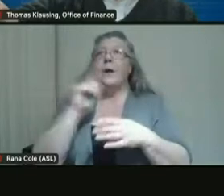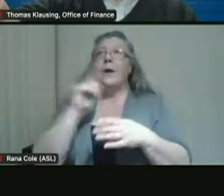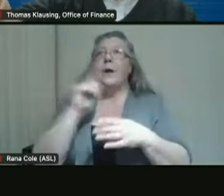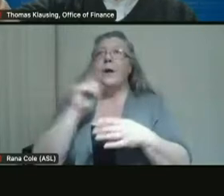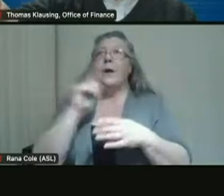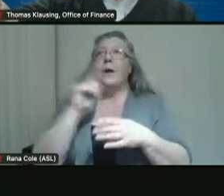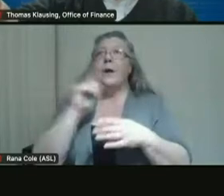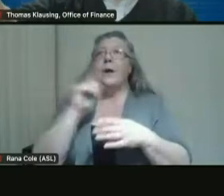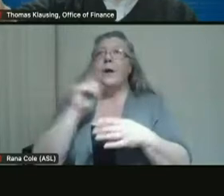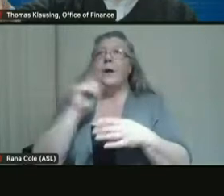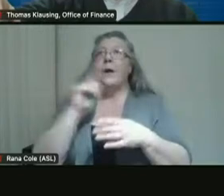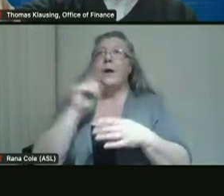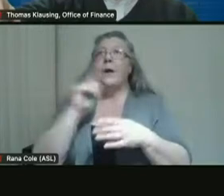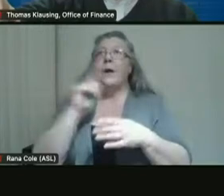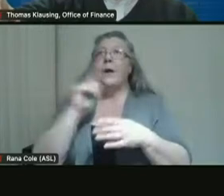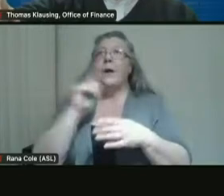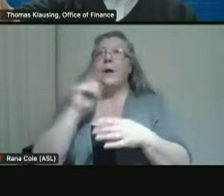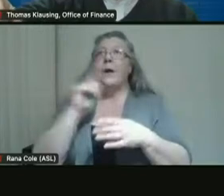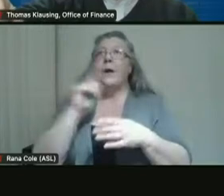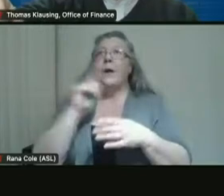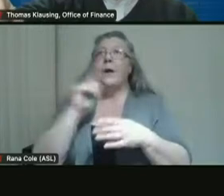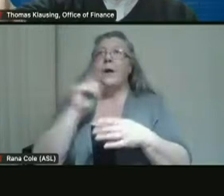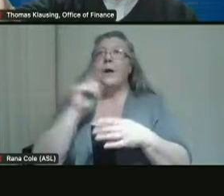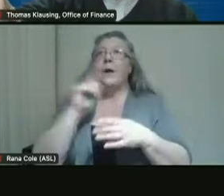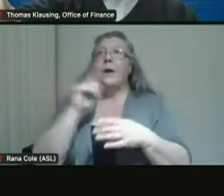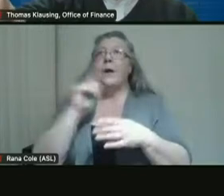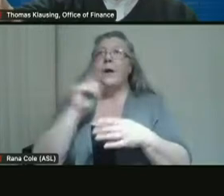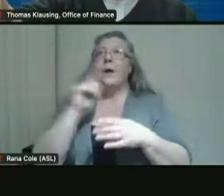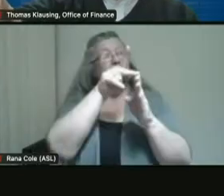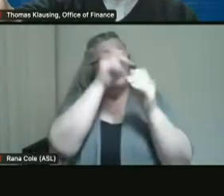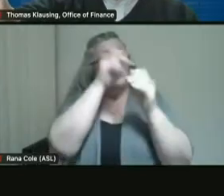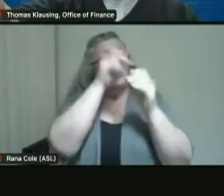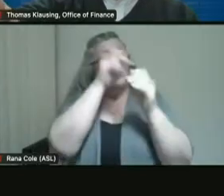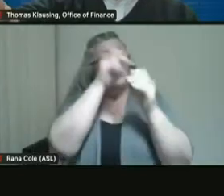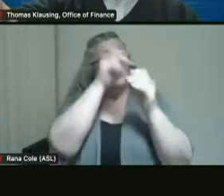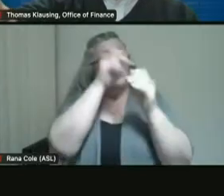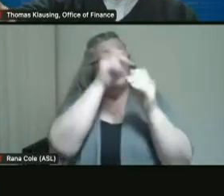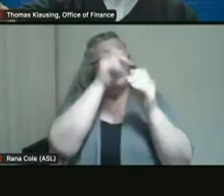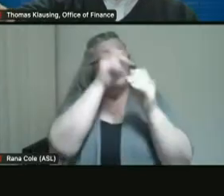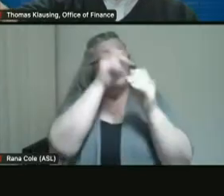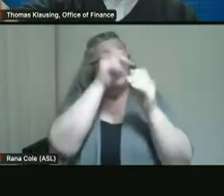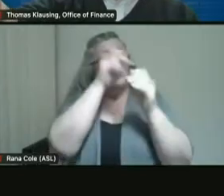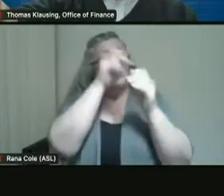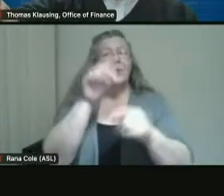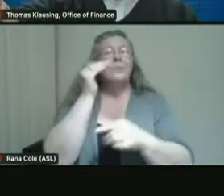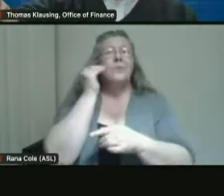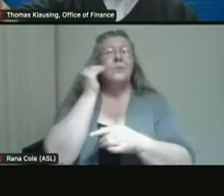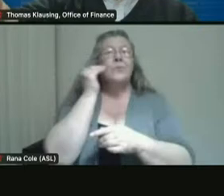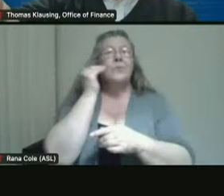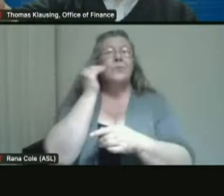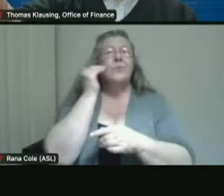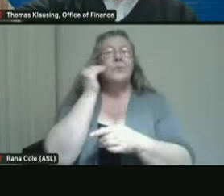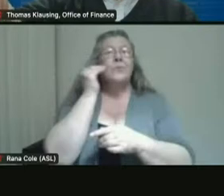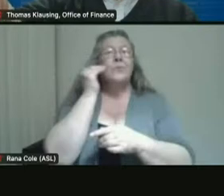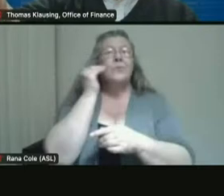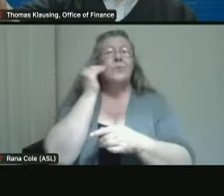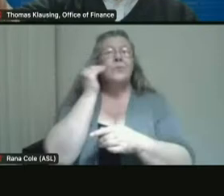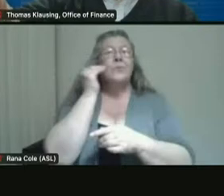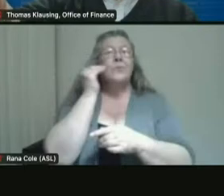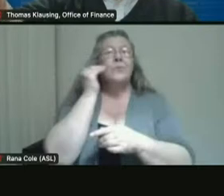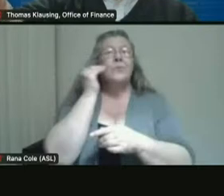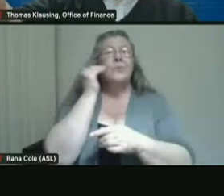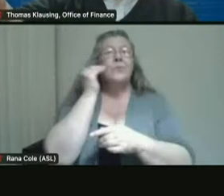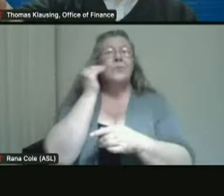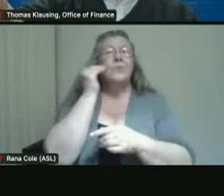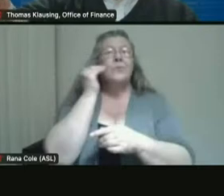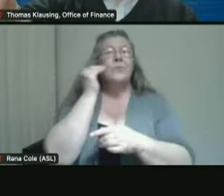But we also know that we need our community to continue to encourage our students to say it is okay.